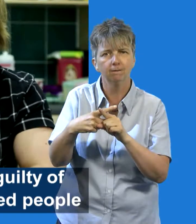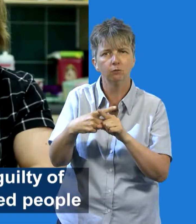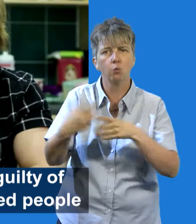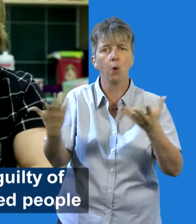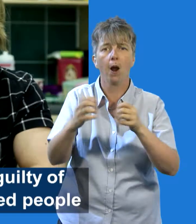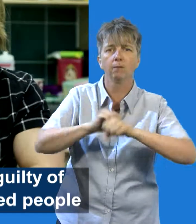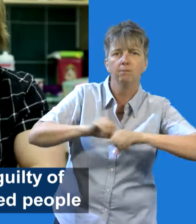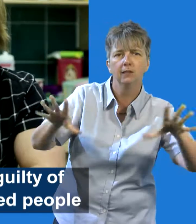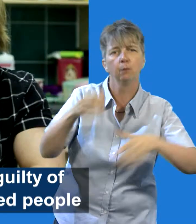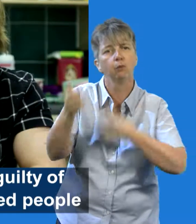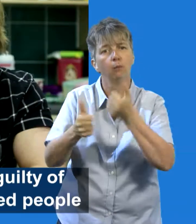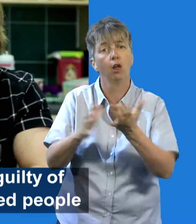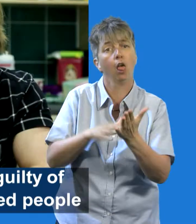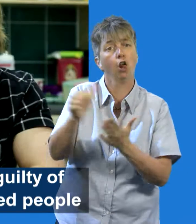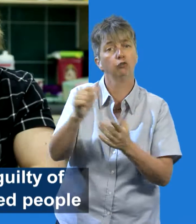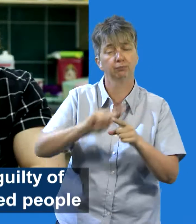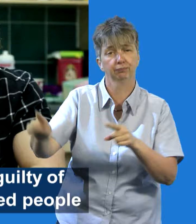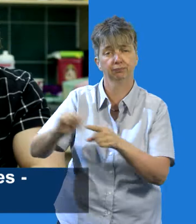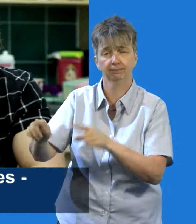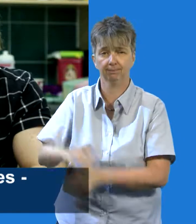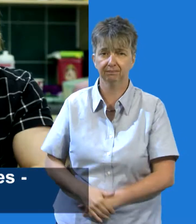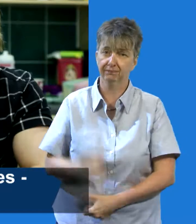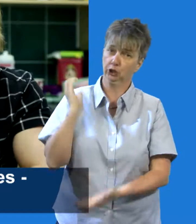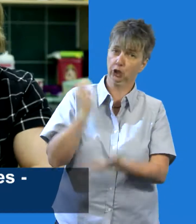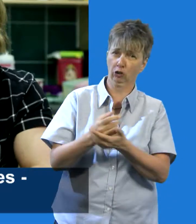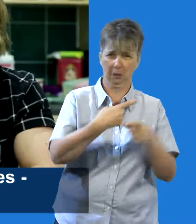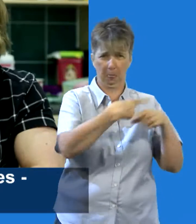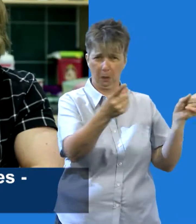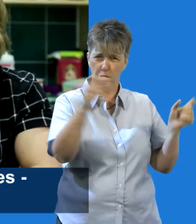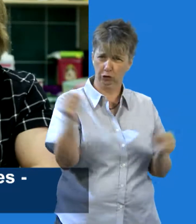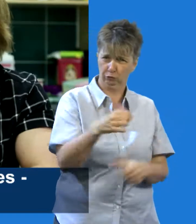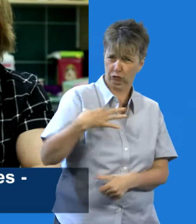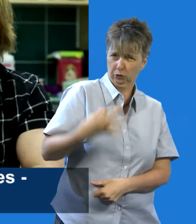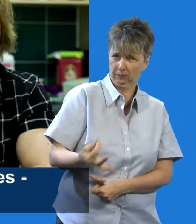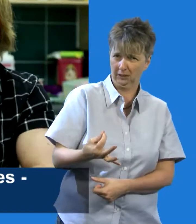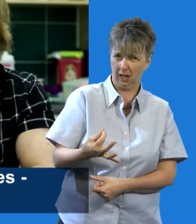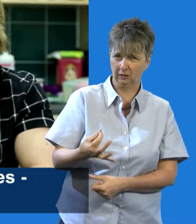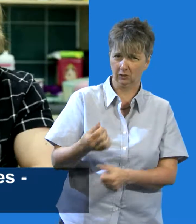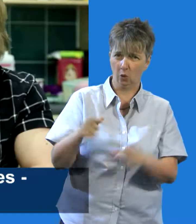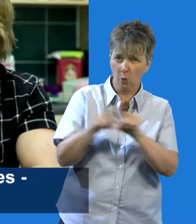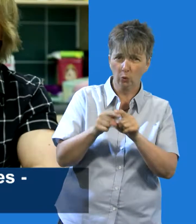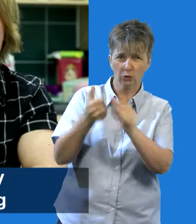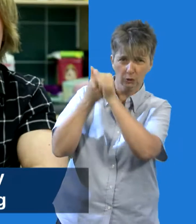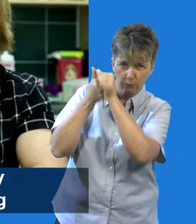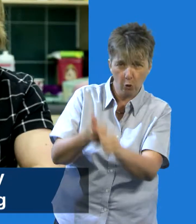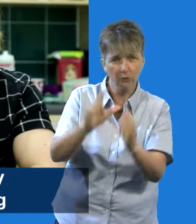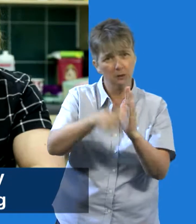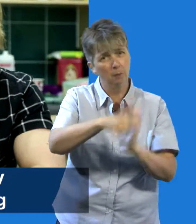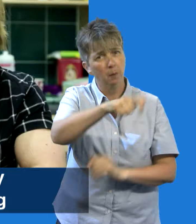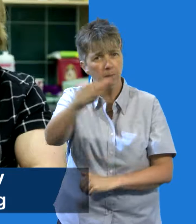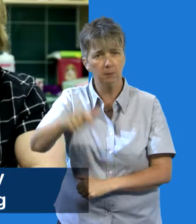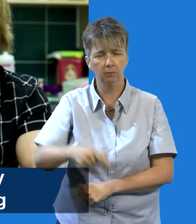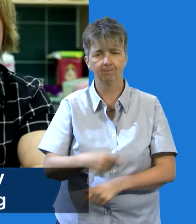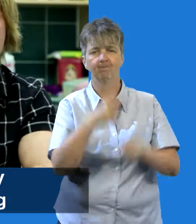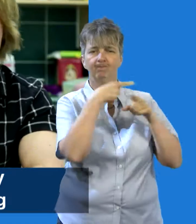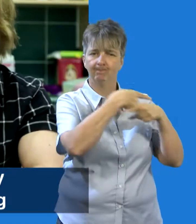putting across an image of disabled people for, say, fundraising purposes. Maybe a sob story or something like that, something that's really